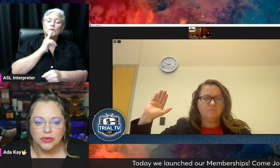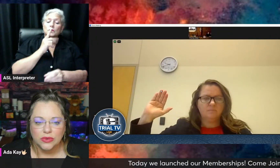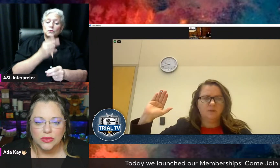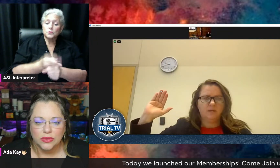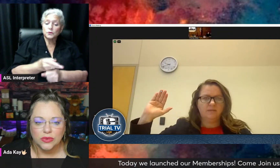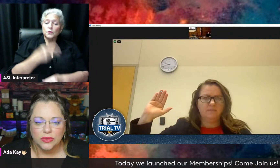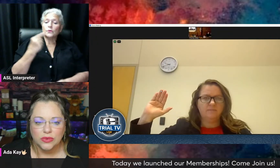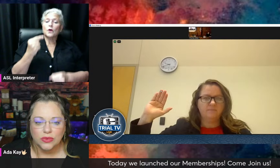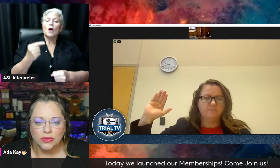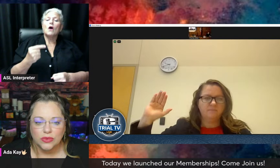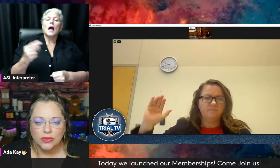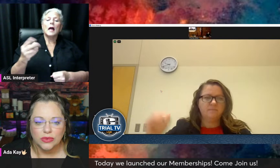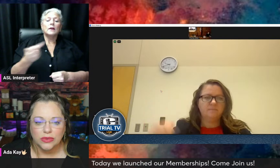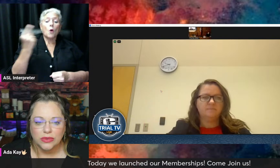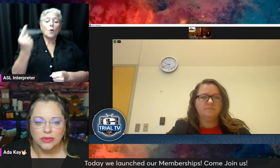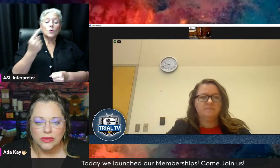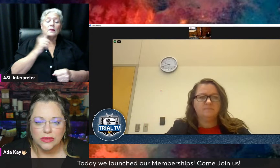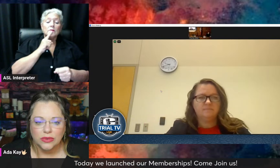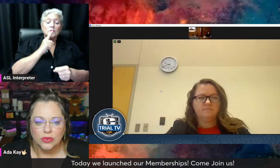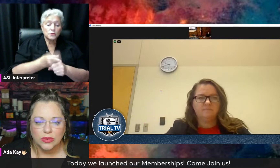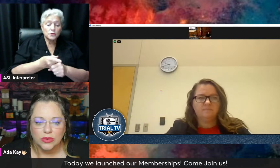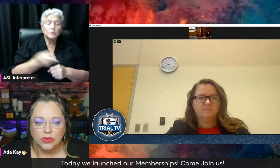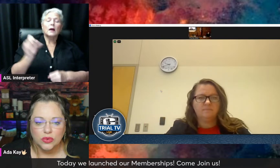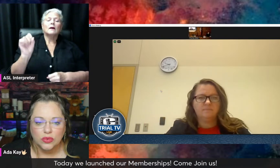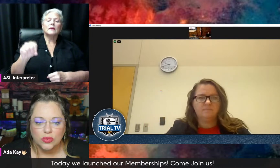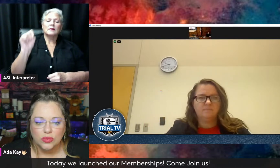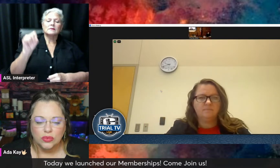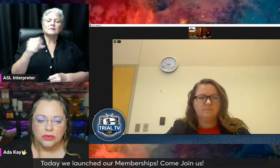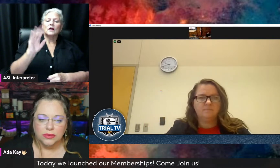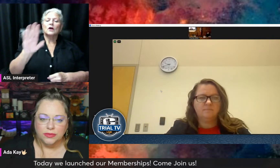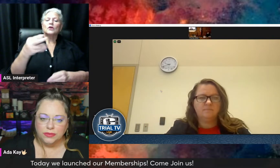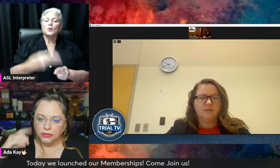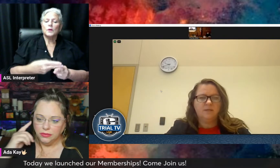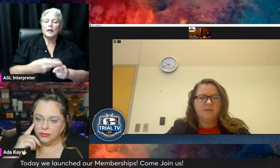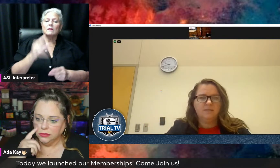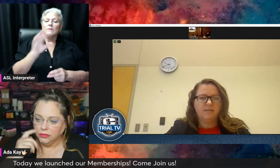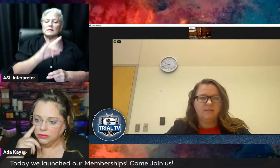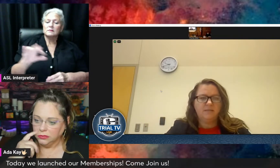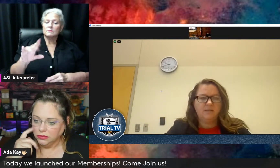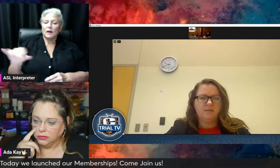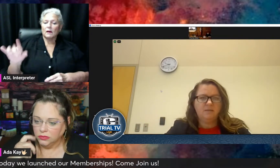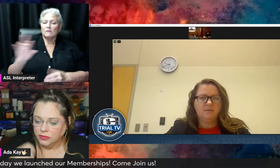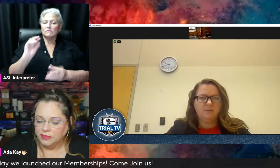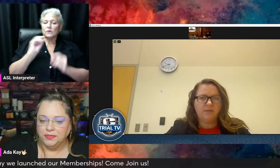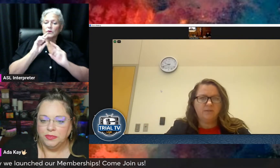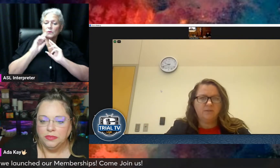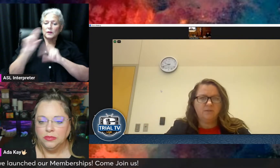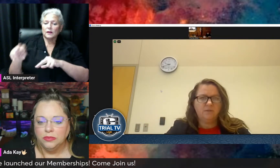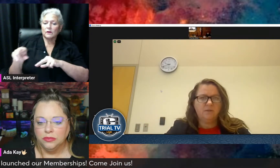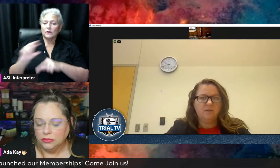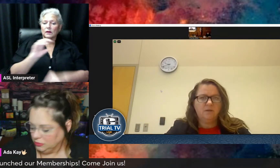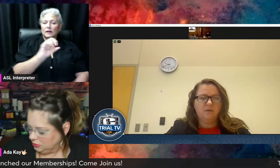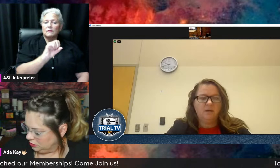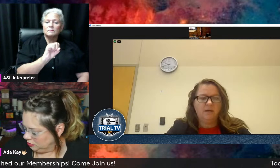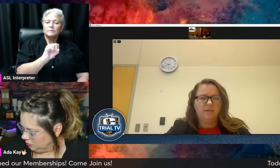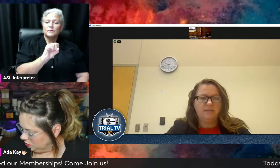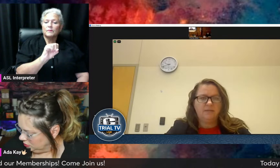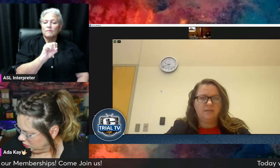truth? Yes. State your name and spell it for the record, please. Stacy Schmeiser,